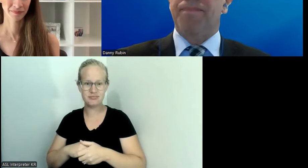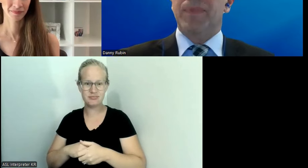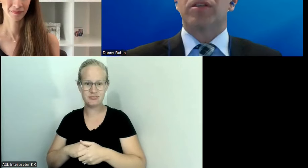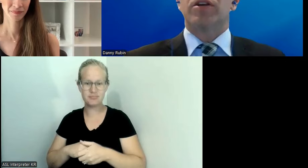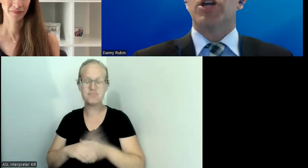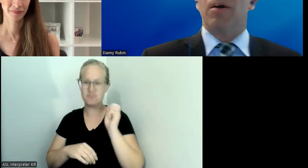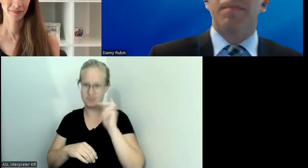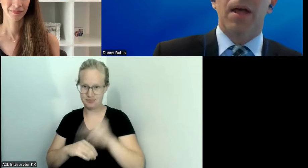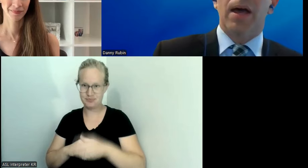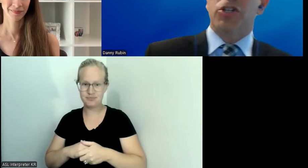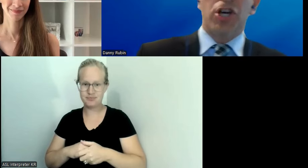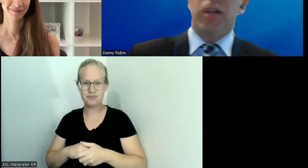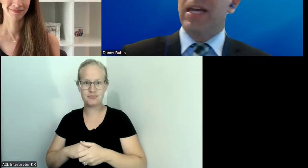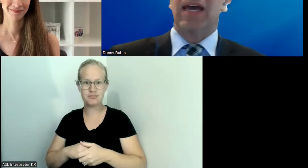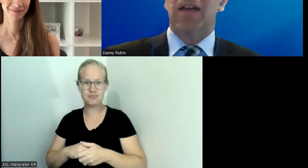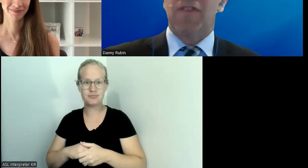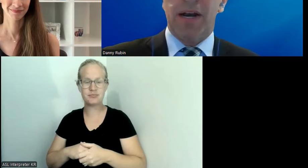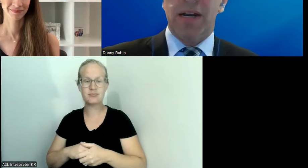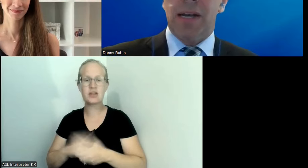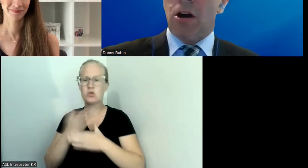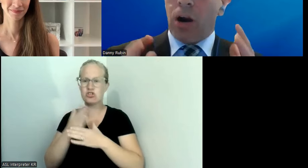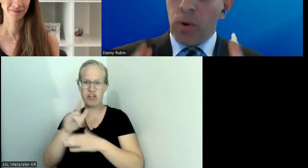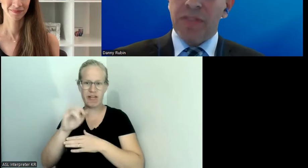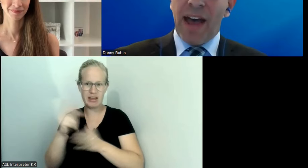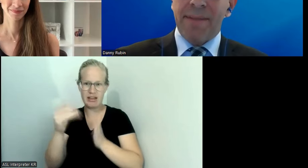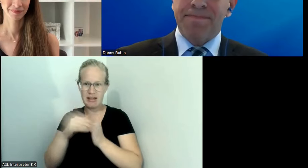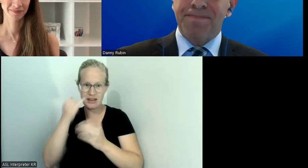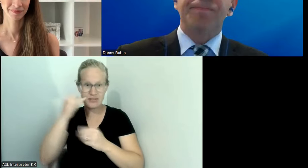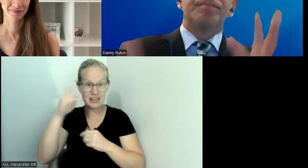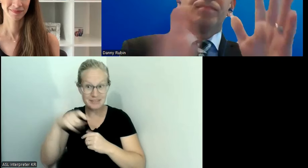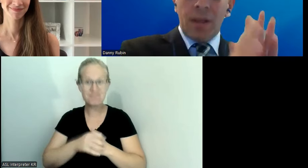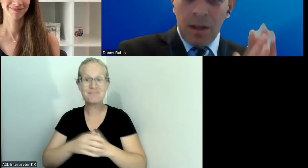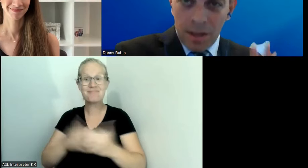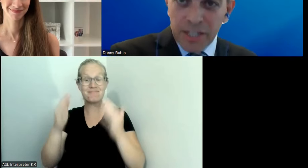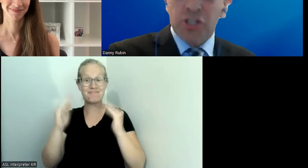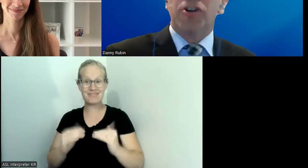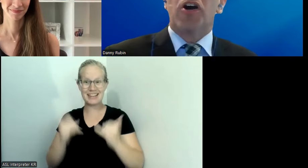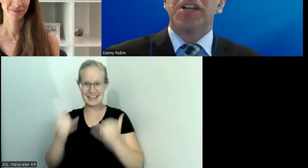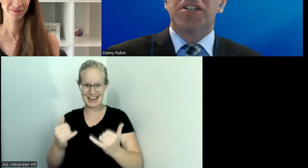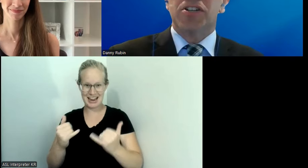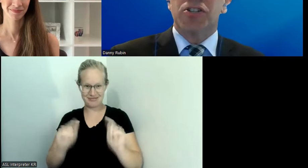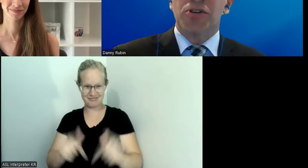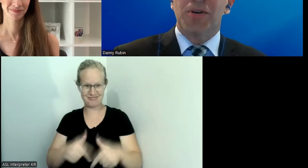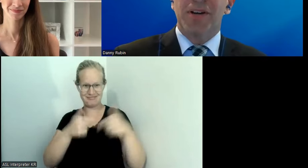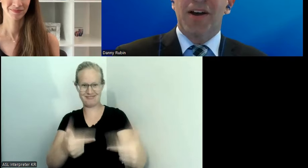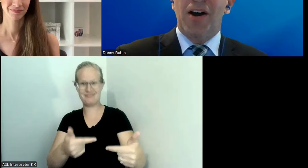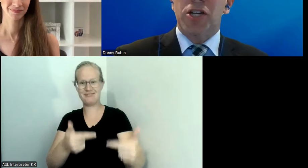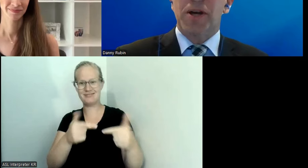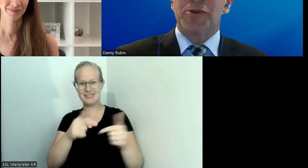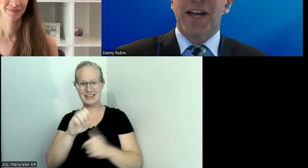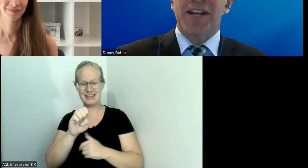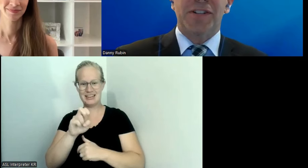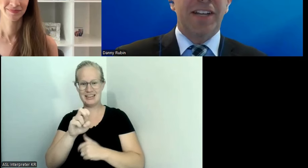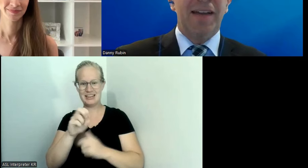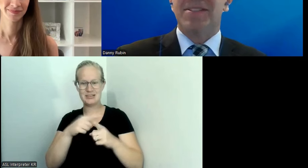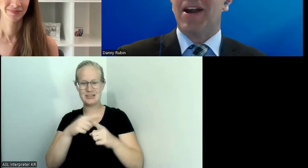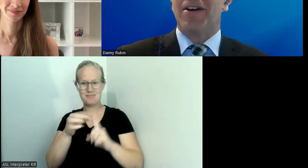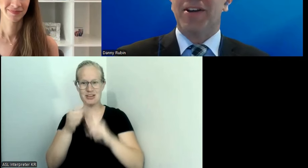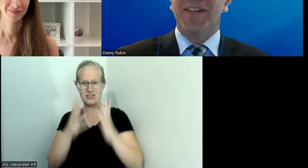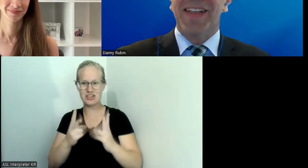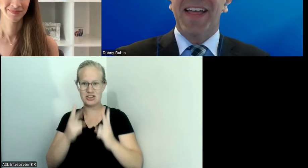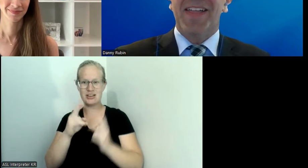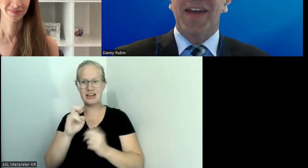Okay. There you go. And I'll share the link again if anybody needs. All right. With that, let's turn our attention to our special guest for